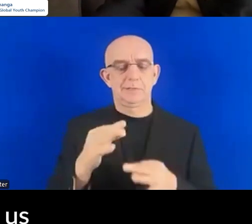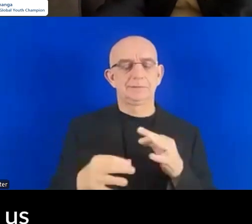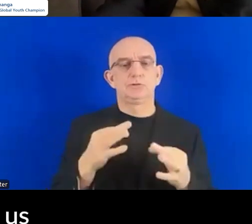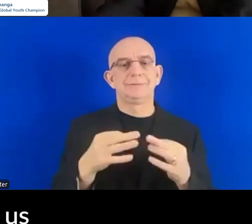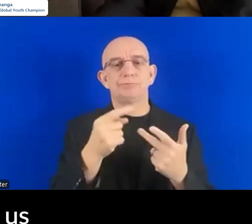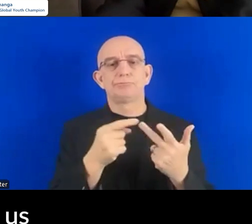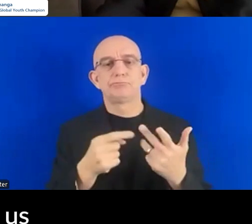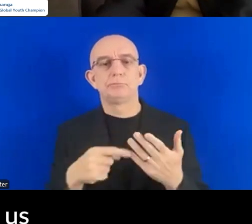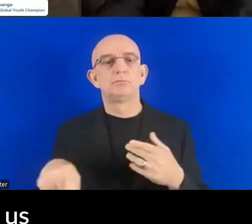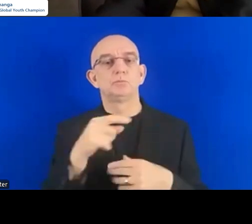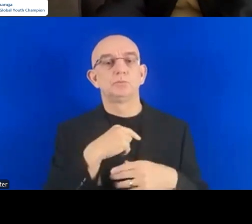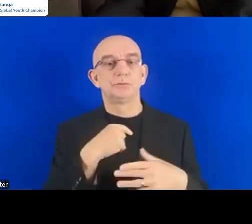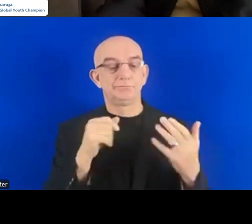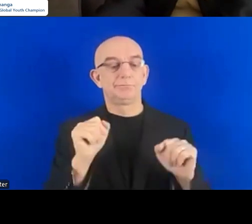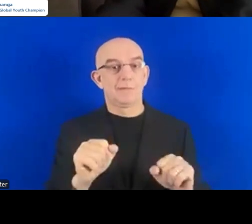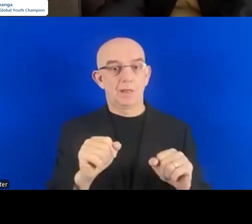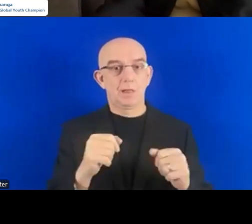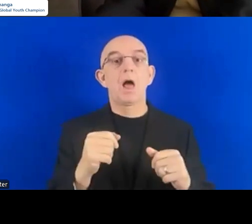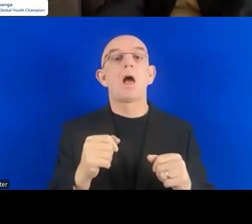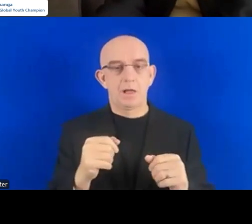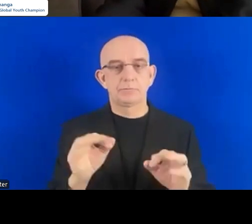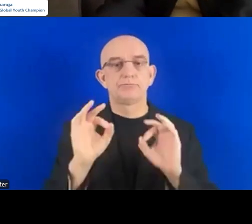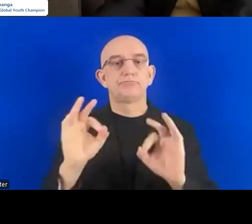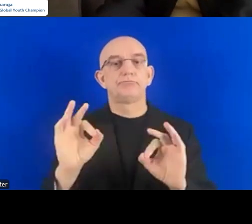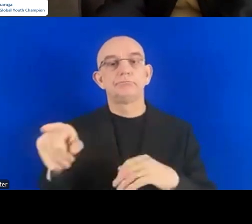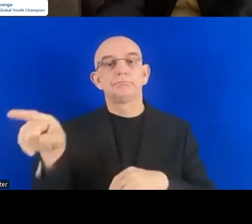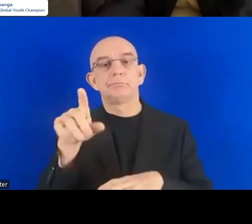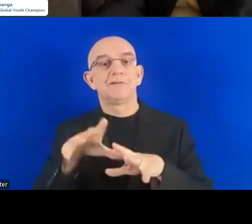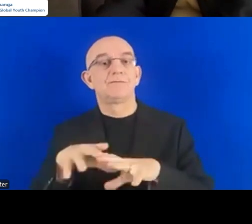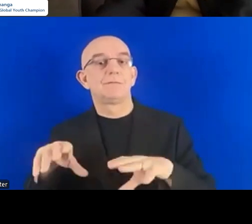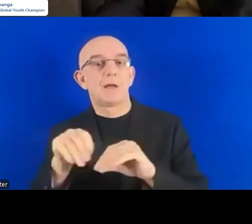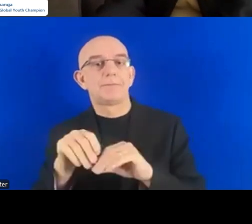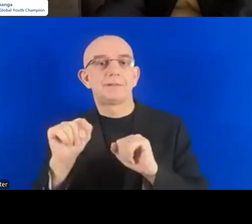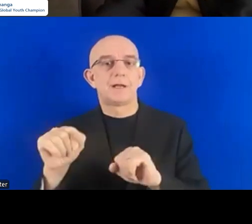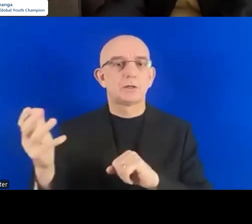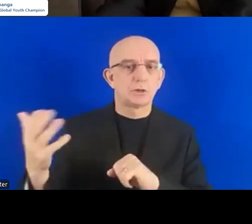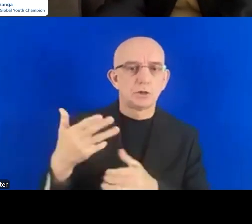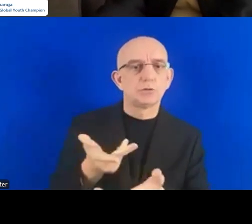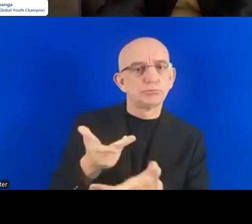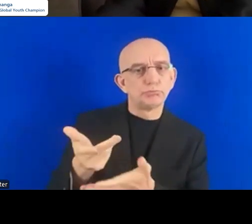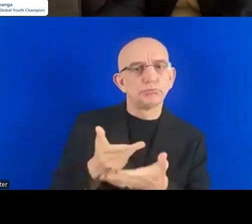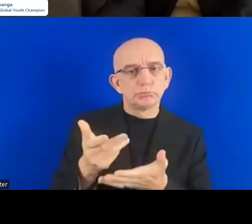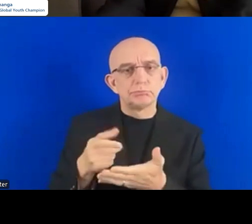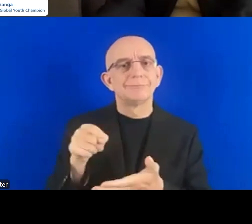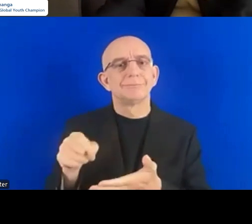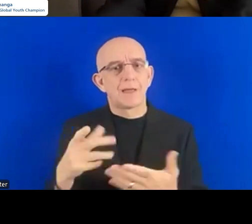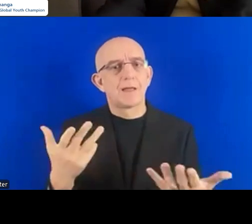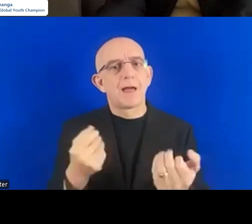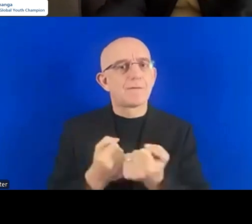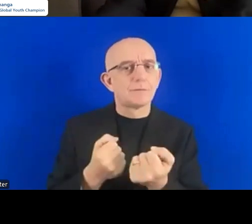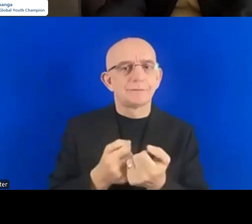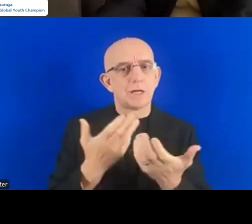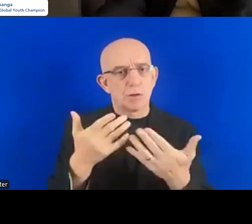quick couple points for us to round off our discussion here? Yes. One of the things that we used